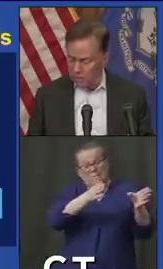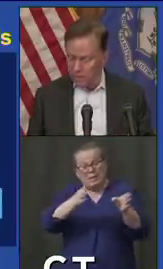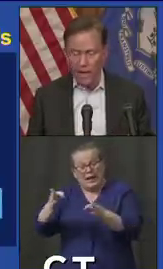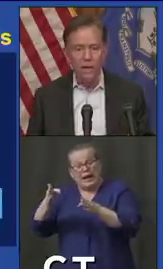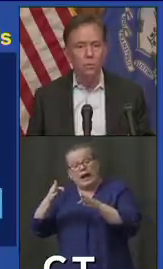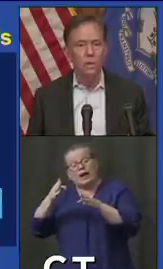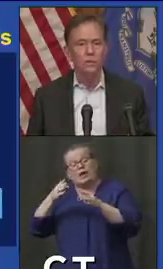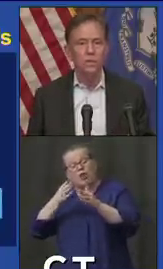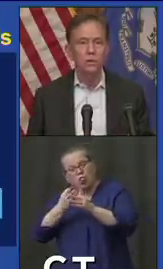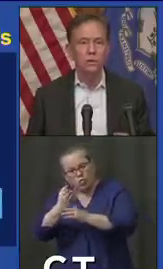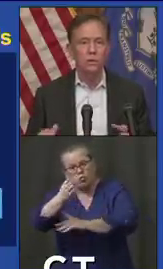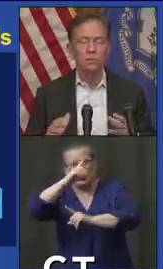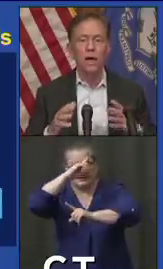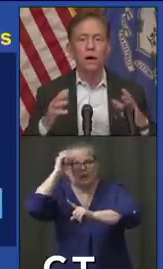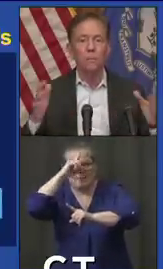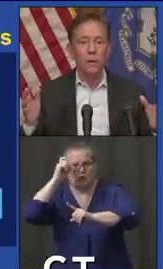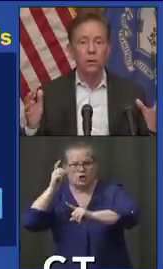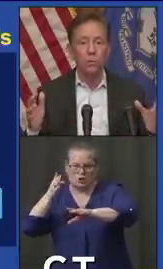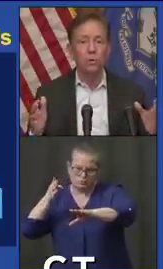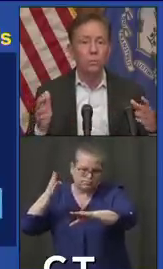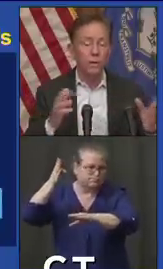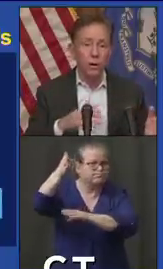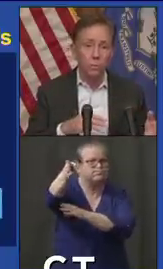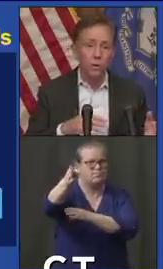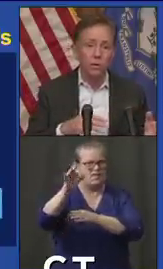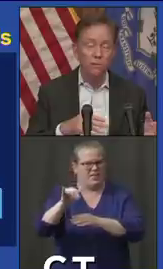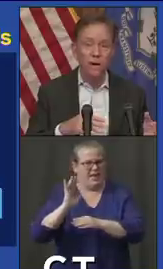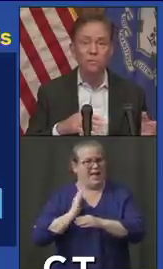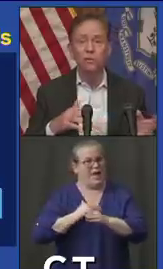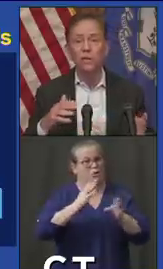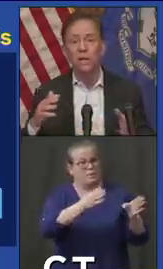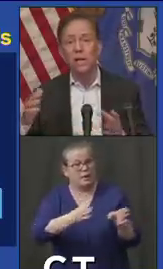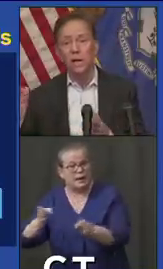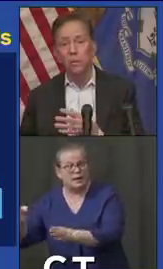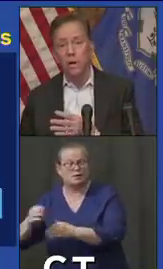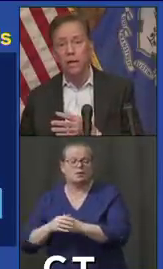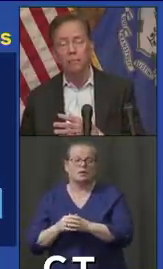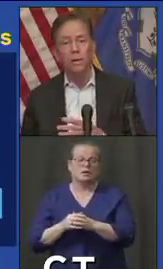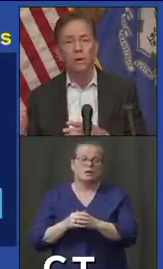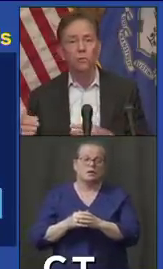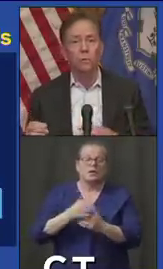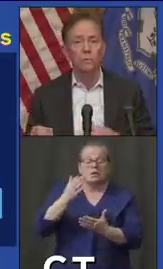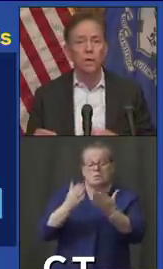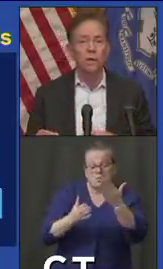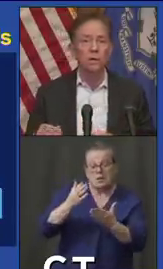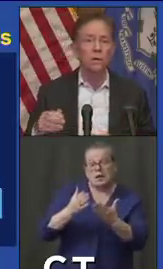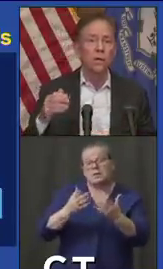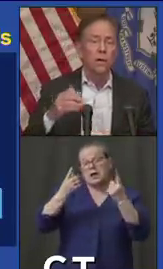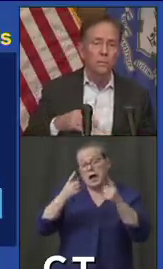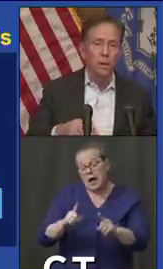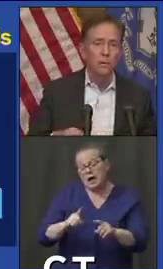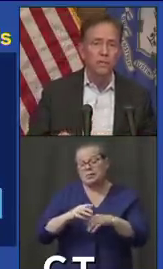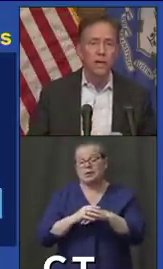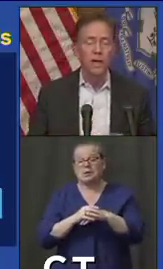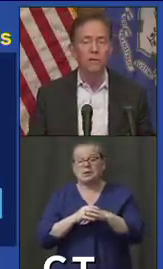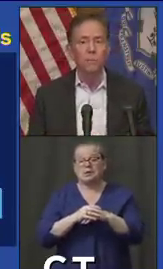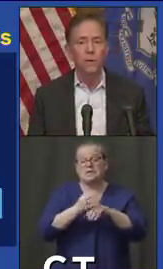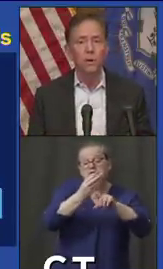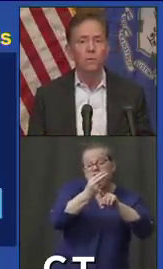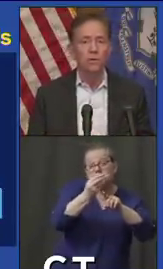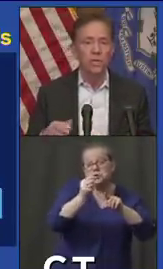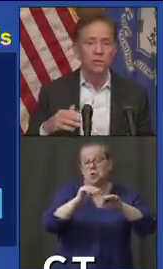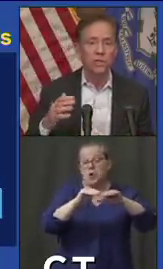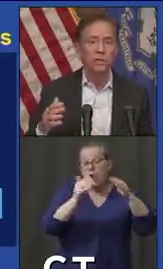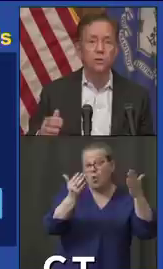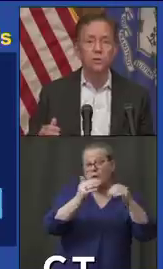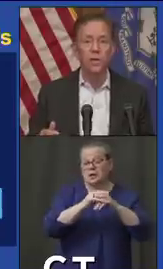there are different categories in there in terms of how big a group. We go with a 5 to 10 now. We can have bigger groups later. Maybe we say everybody